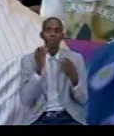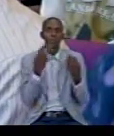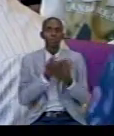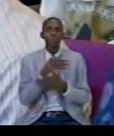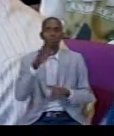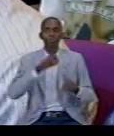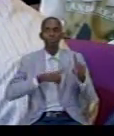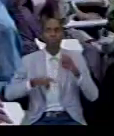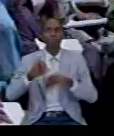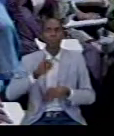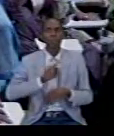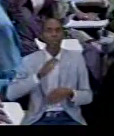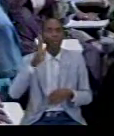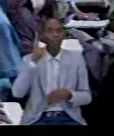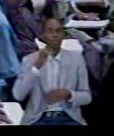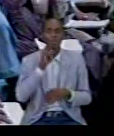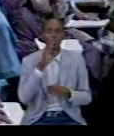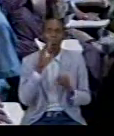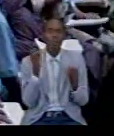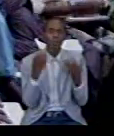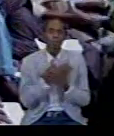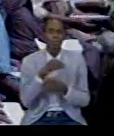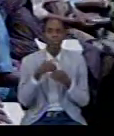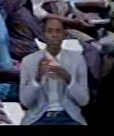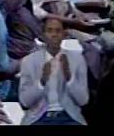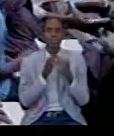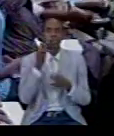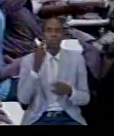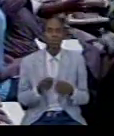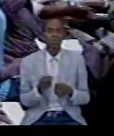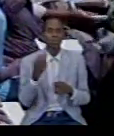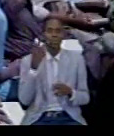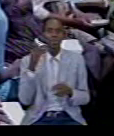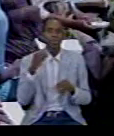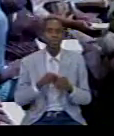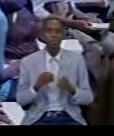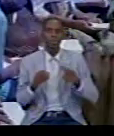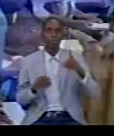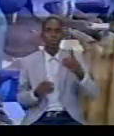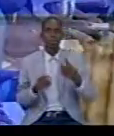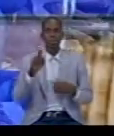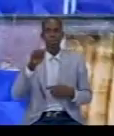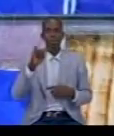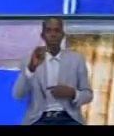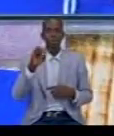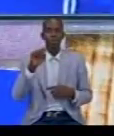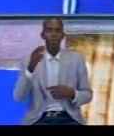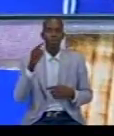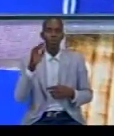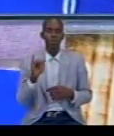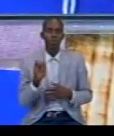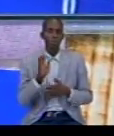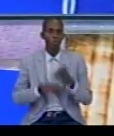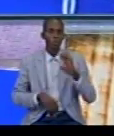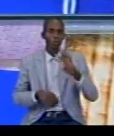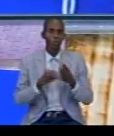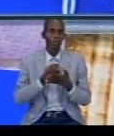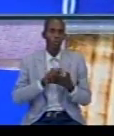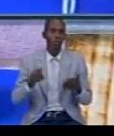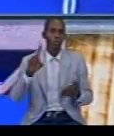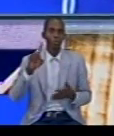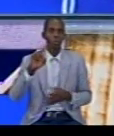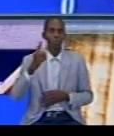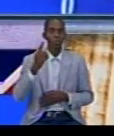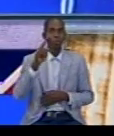be afraid in Jesus' name. We're looking at 1 Timothy chapter 4, and we're reading from verse 1. 1